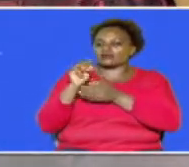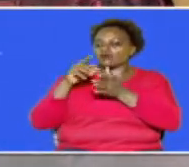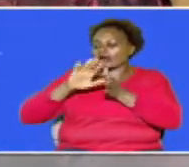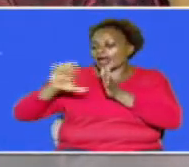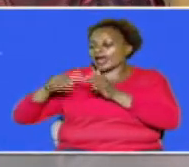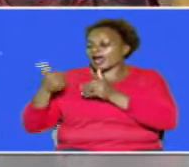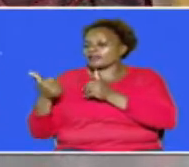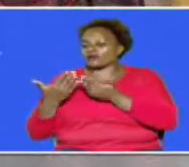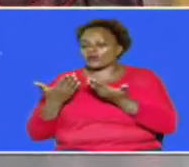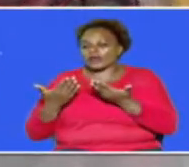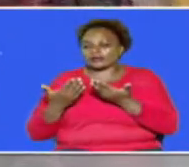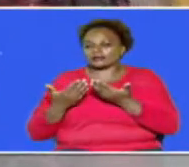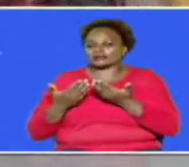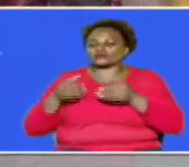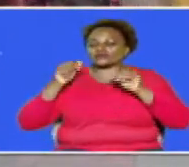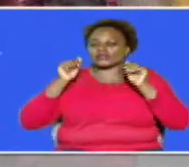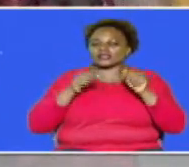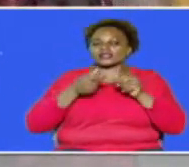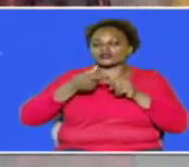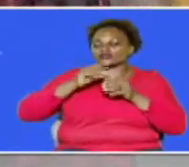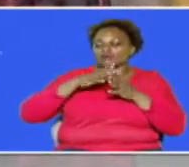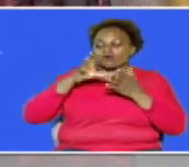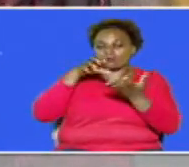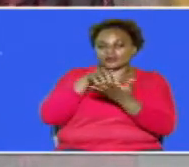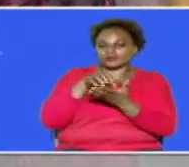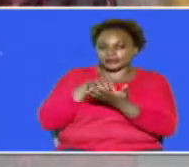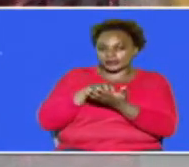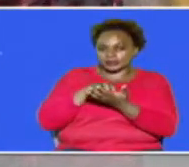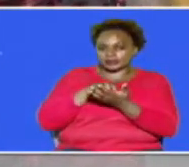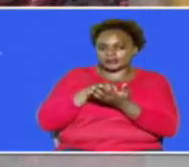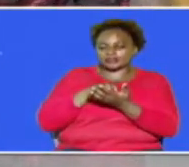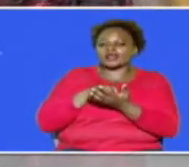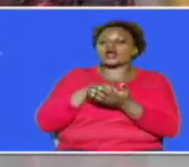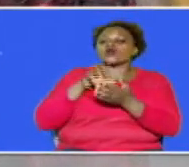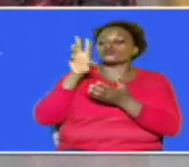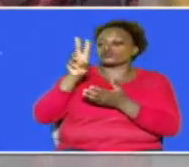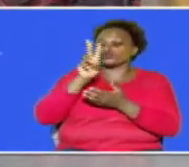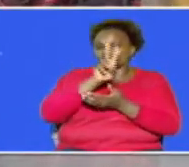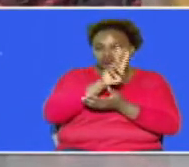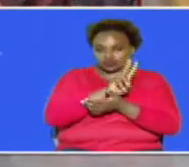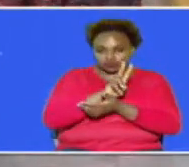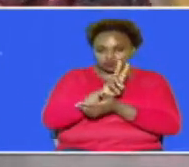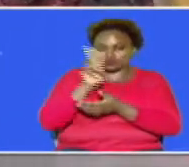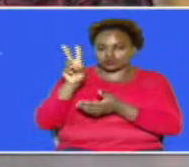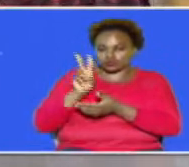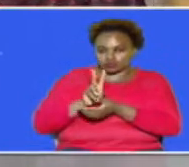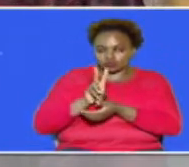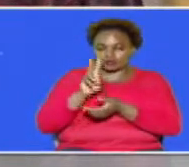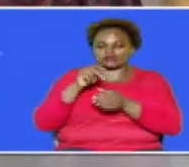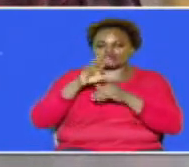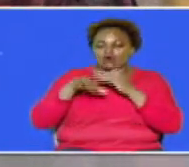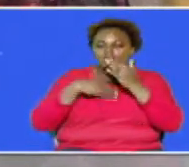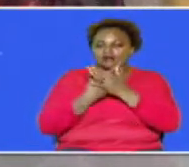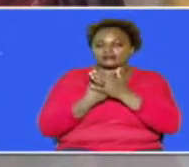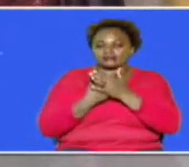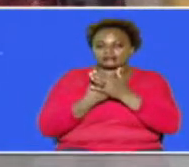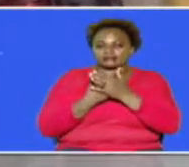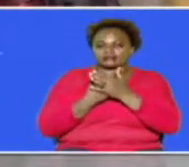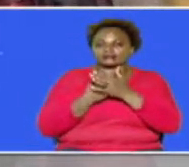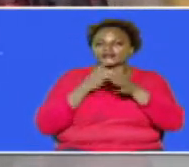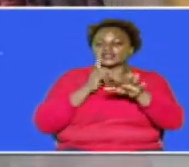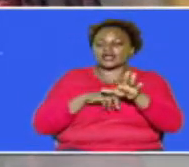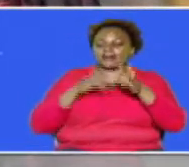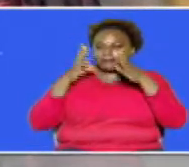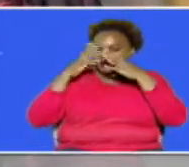rest of us? Mm-hmm. So we agreed we'll add two more seats, so that they're about 2-2-2 and two from the rest of us. Yeah. When